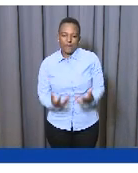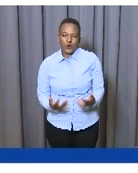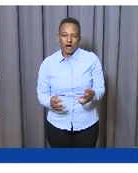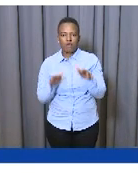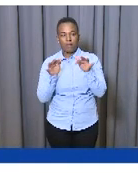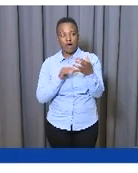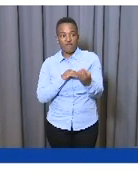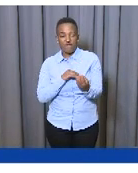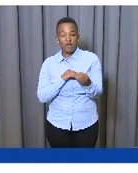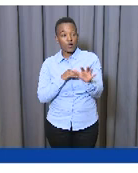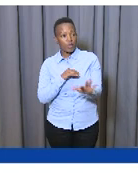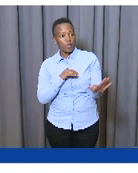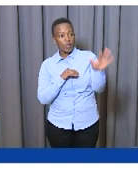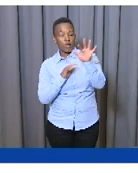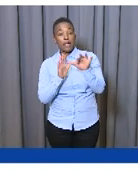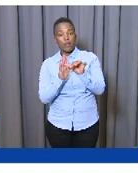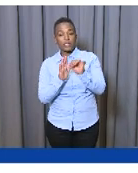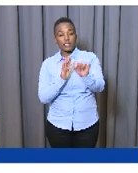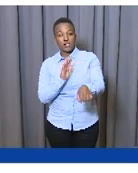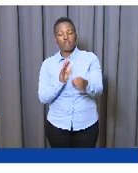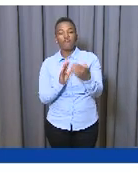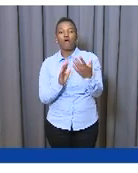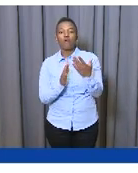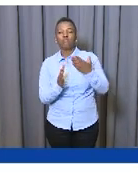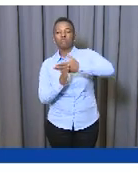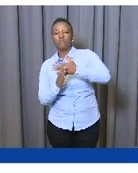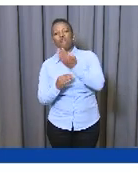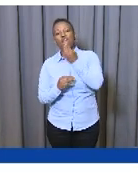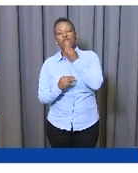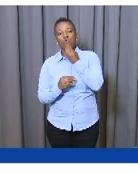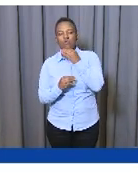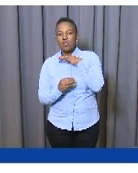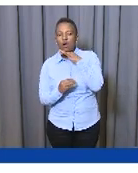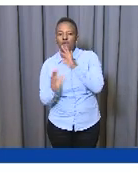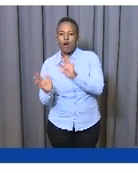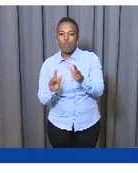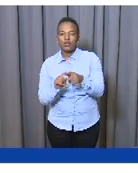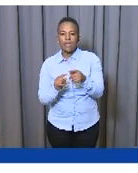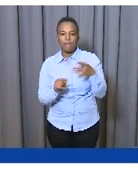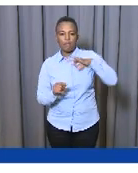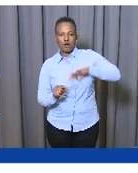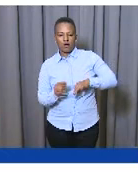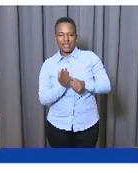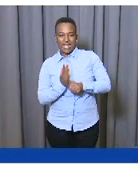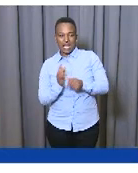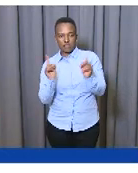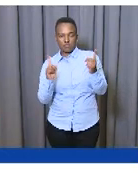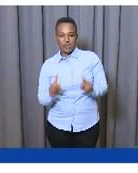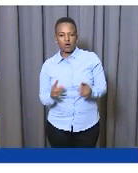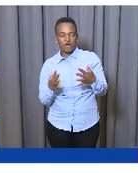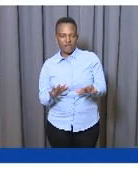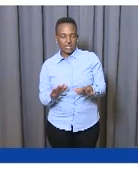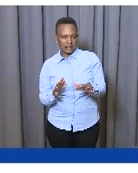This is an important area for interventions on food security and the income grant, the special income grant, poverty